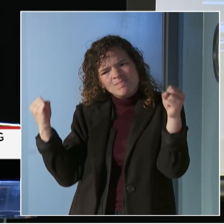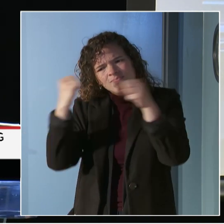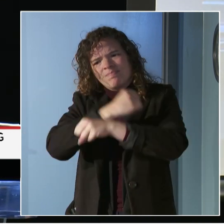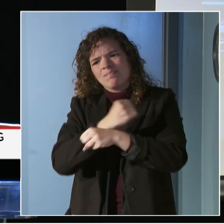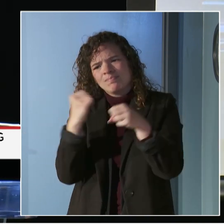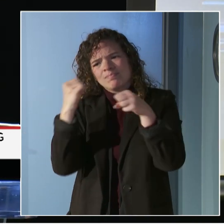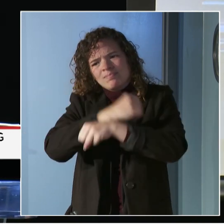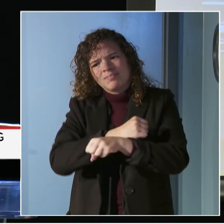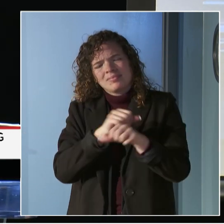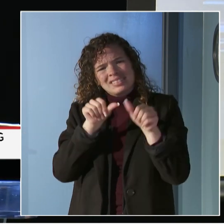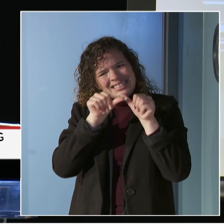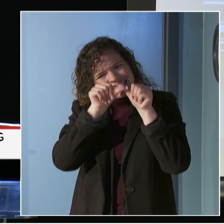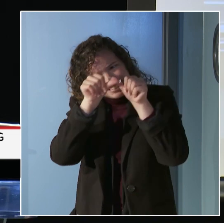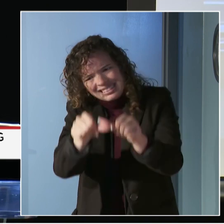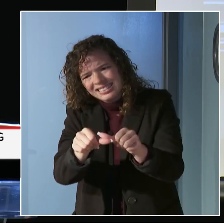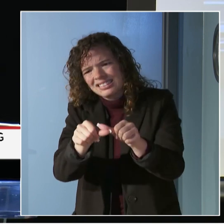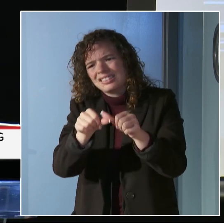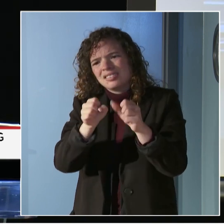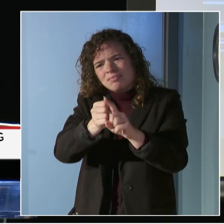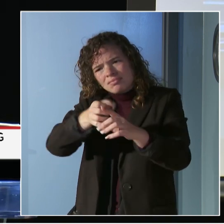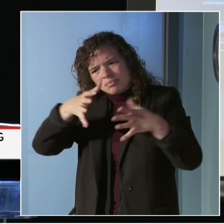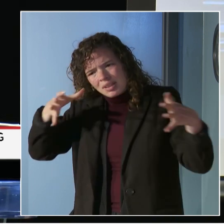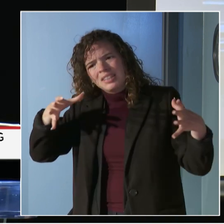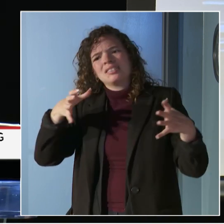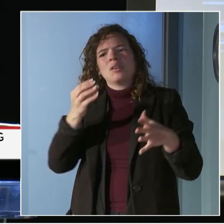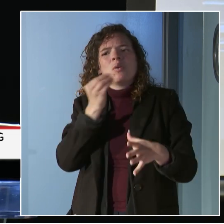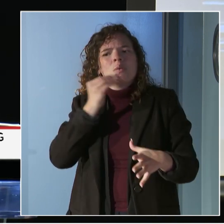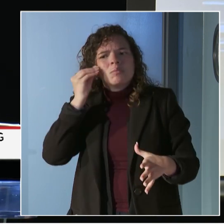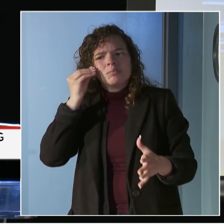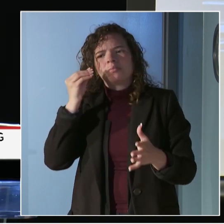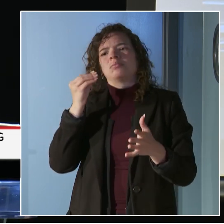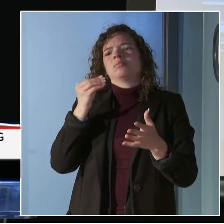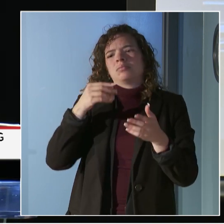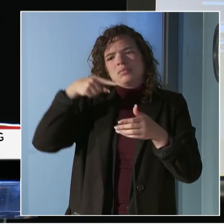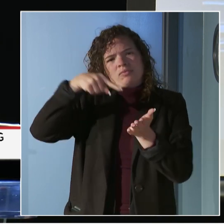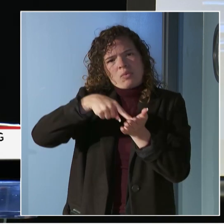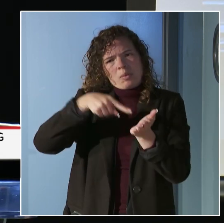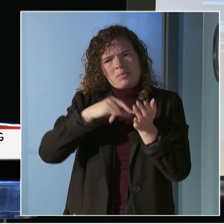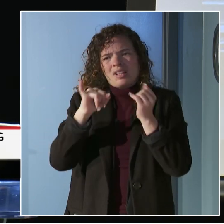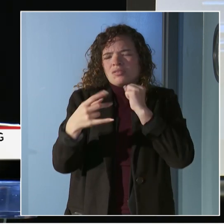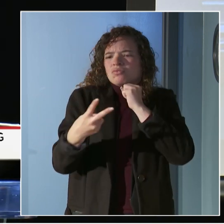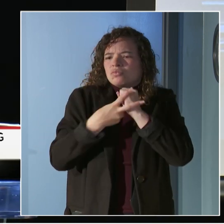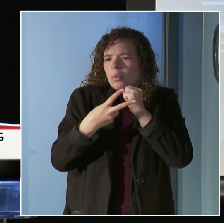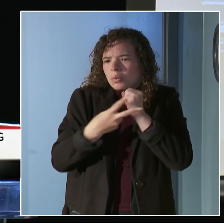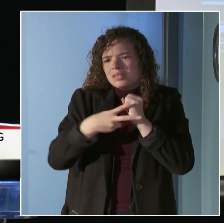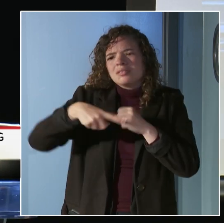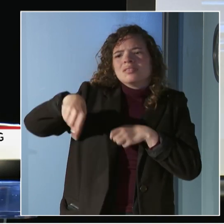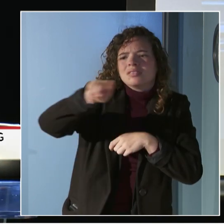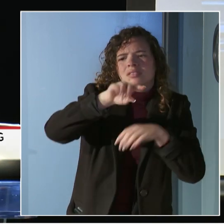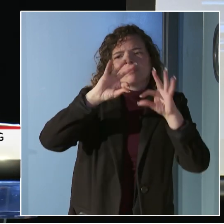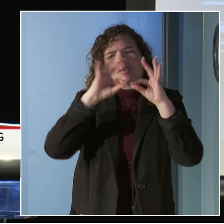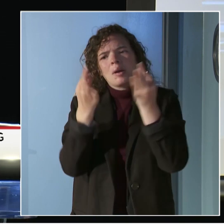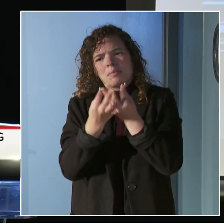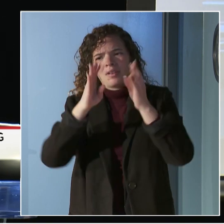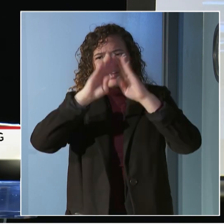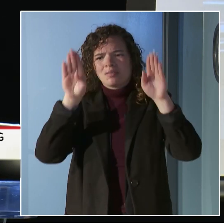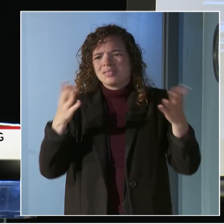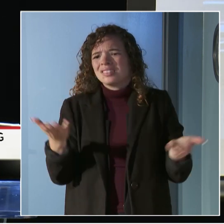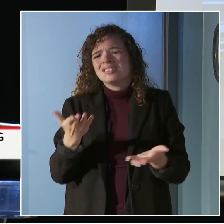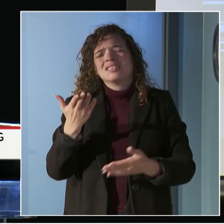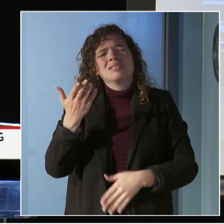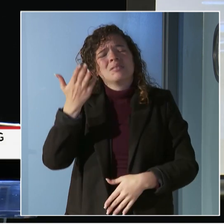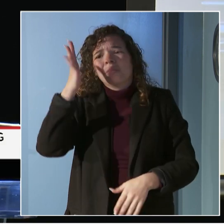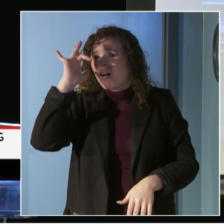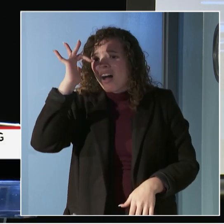in our ward, including preserving the affordable and family-sized housing we already have, because too many of our residents are